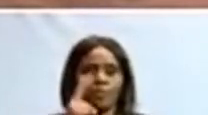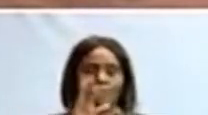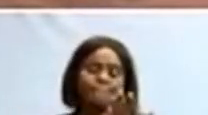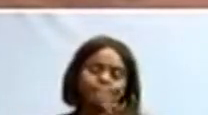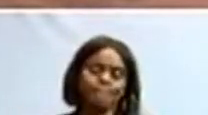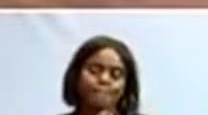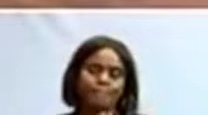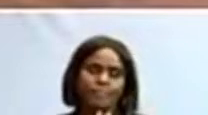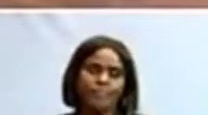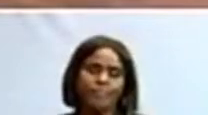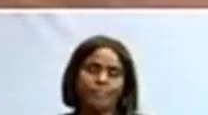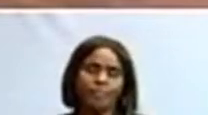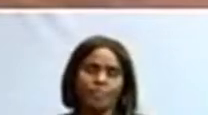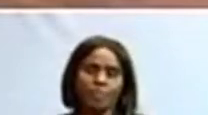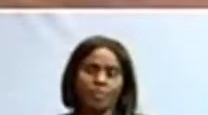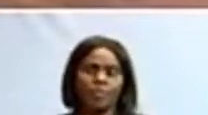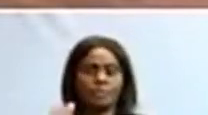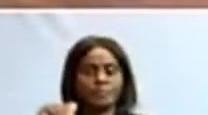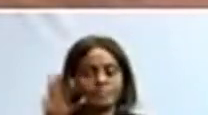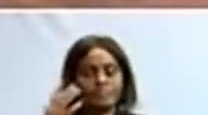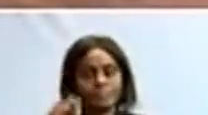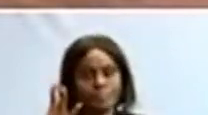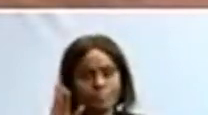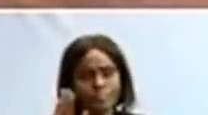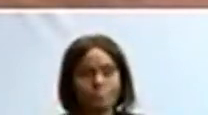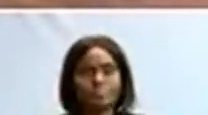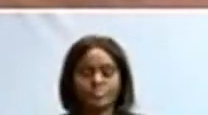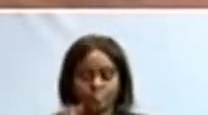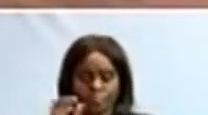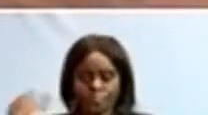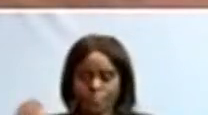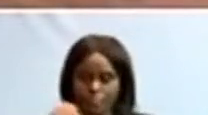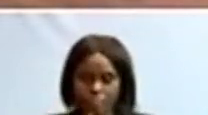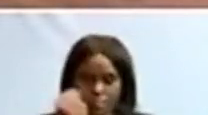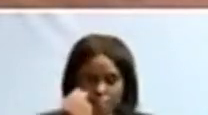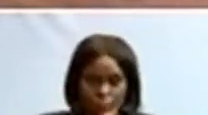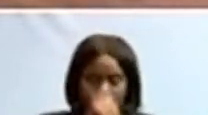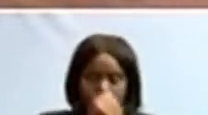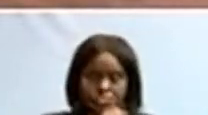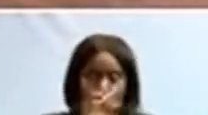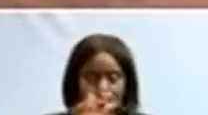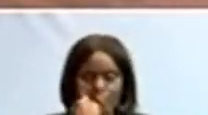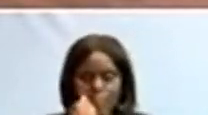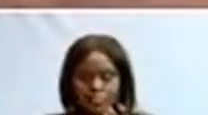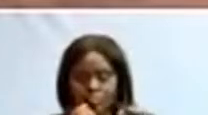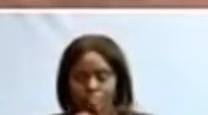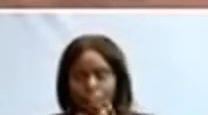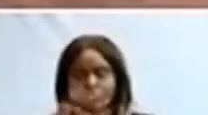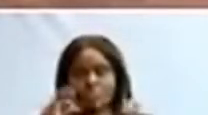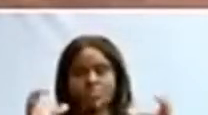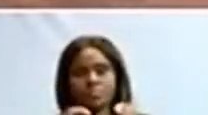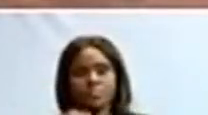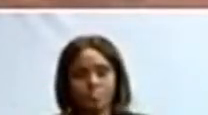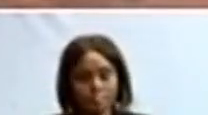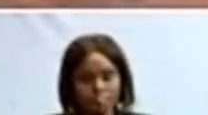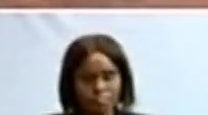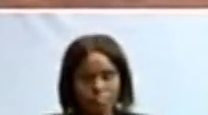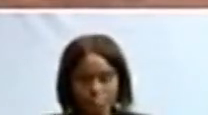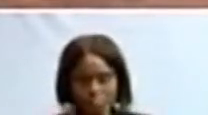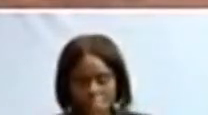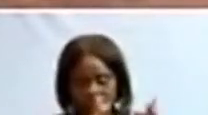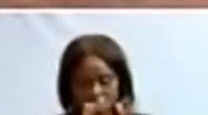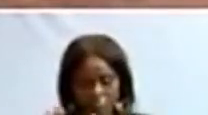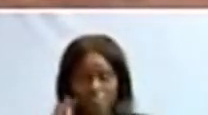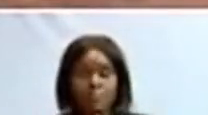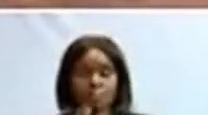Appendix 14. Appointed letters of the committee members. Remedial